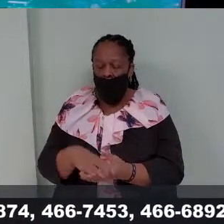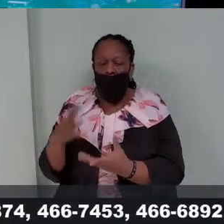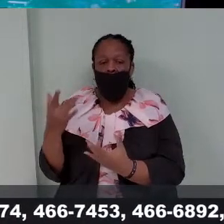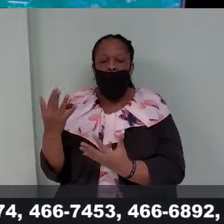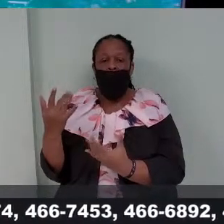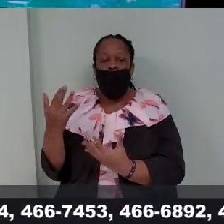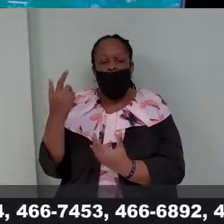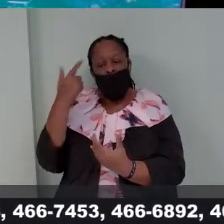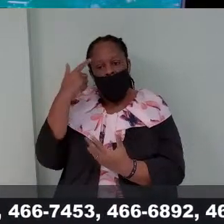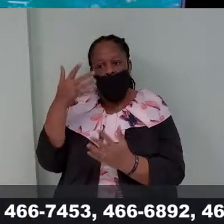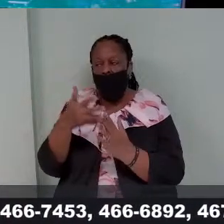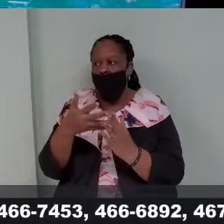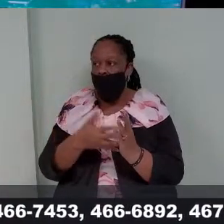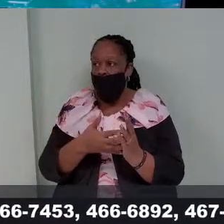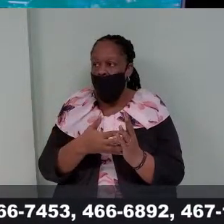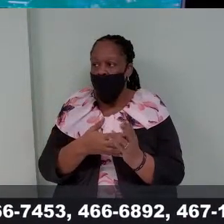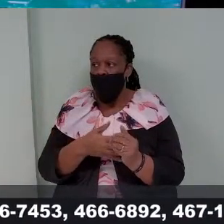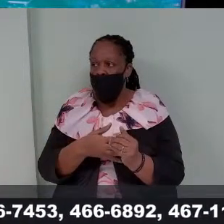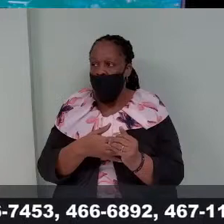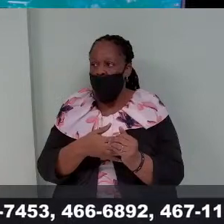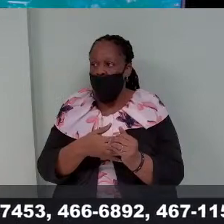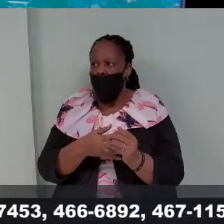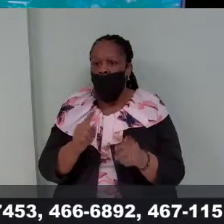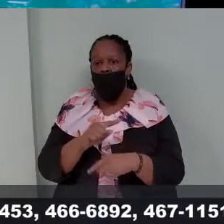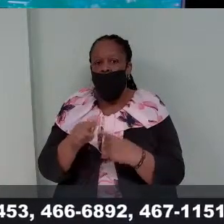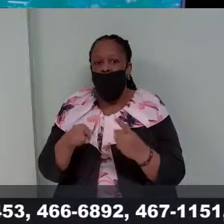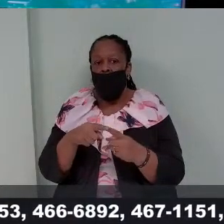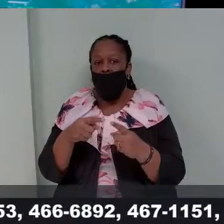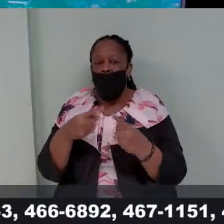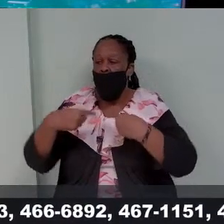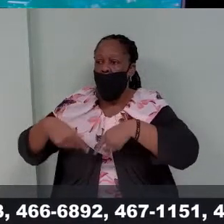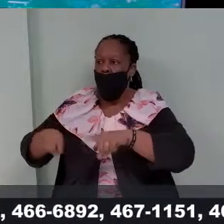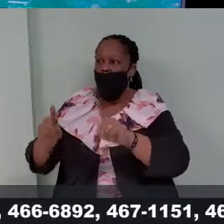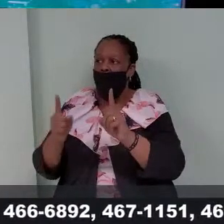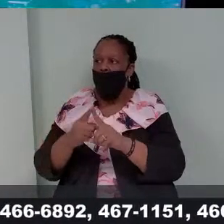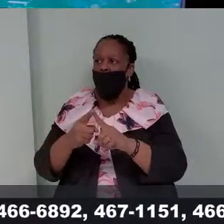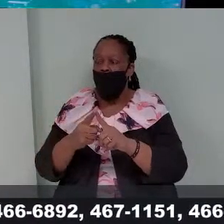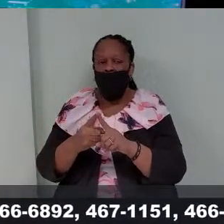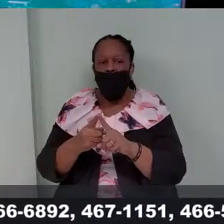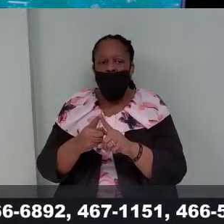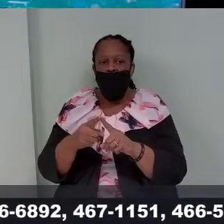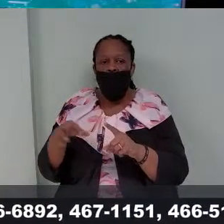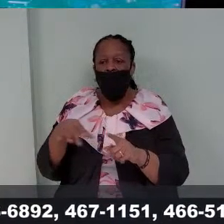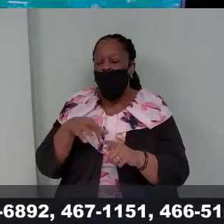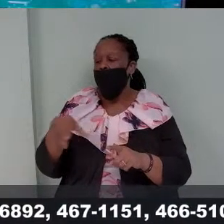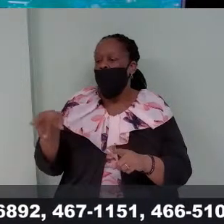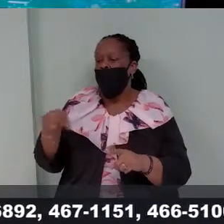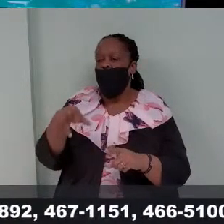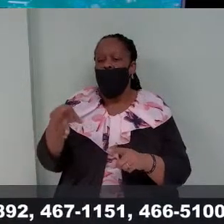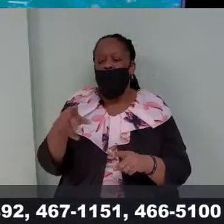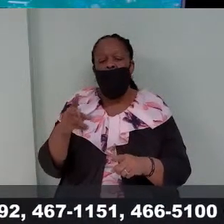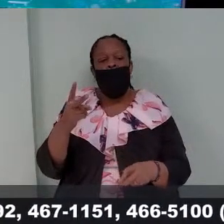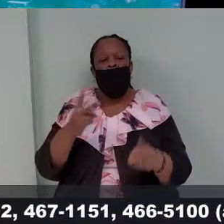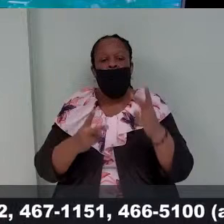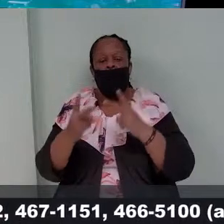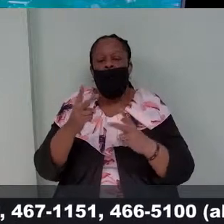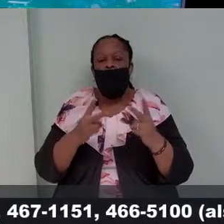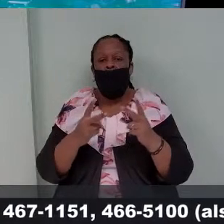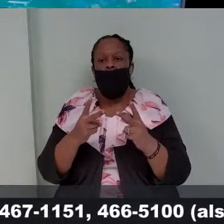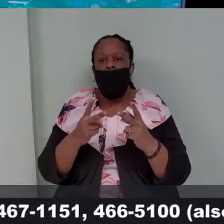decided to leave the residence they were staying and visited 4 restaurants. The results then turned out to